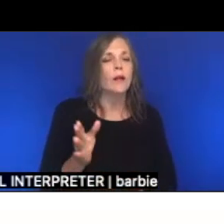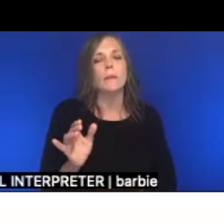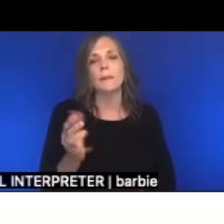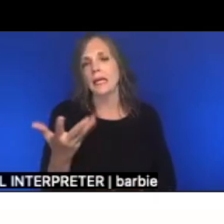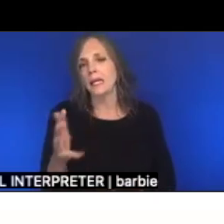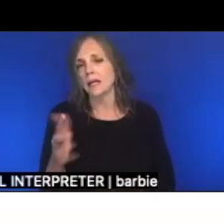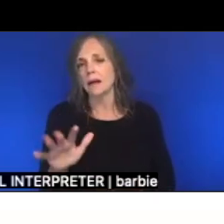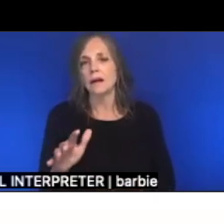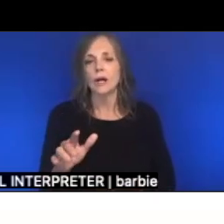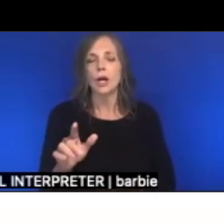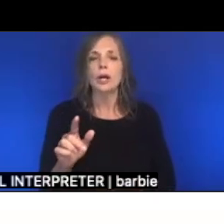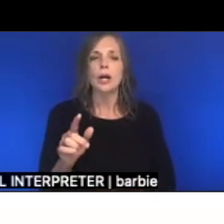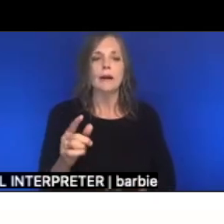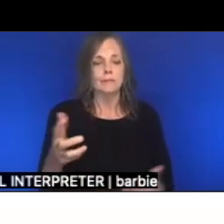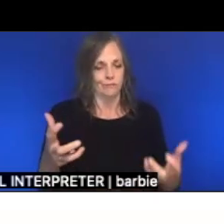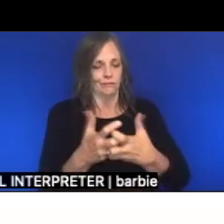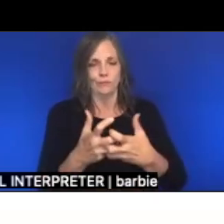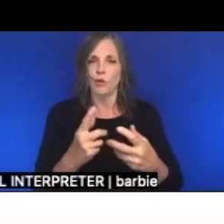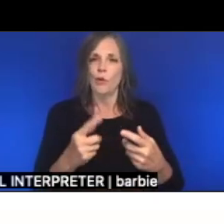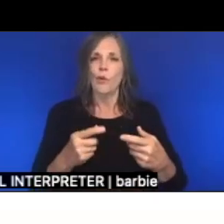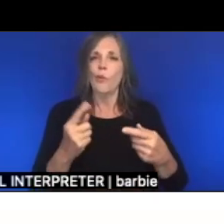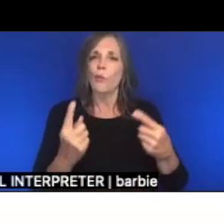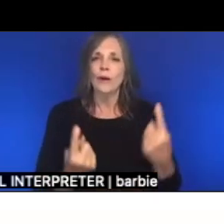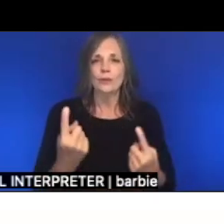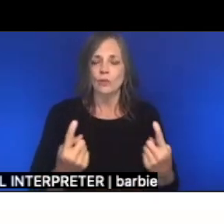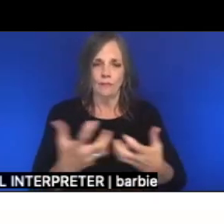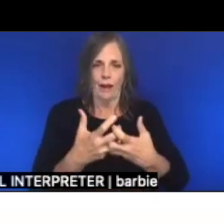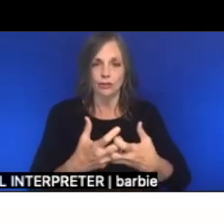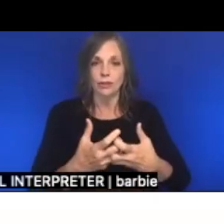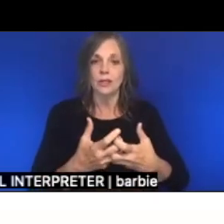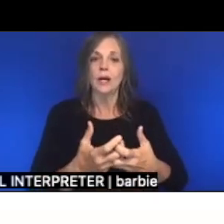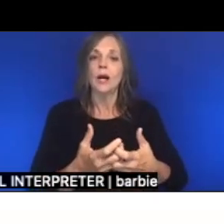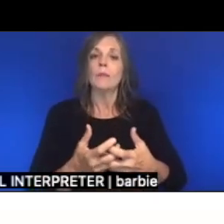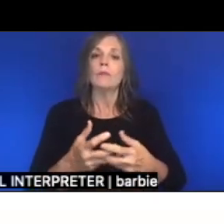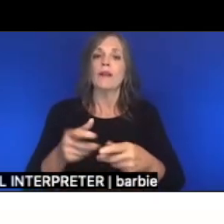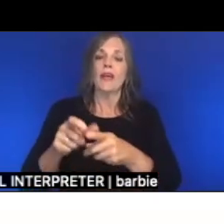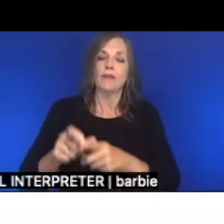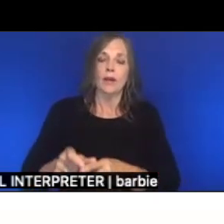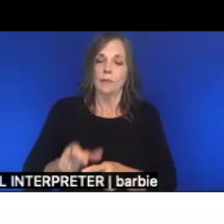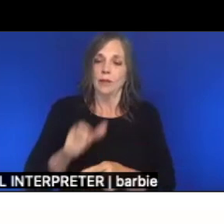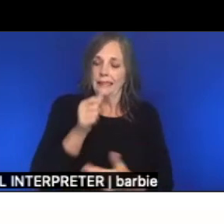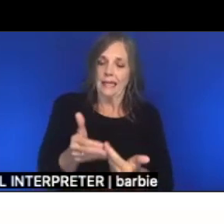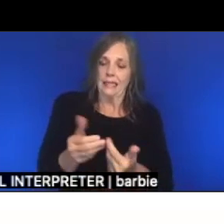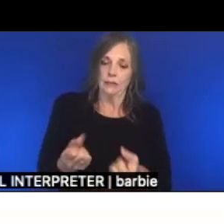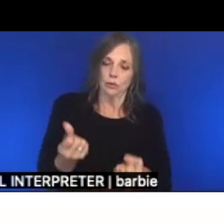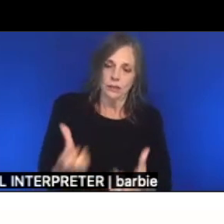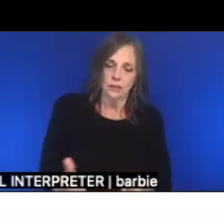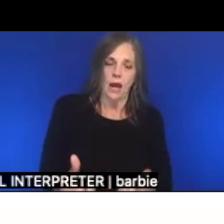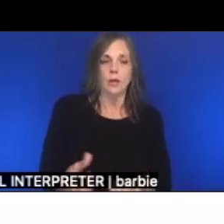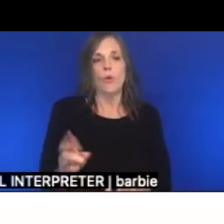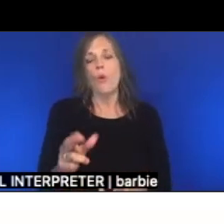like one-to-one, but there will be vocabulary that is not easy to sign, or is not that there's not